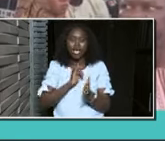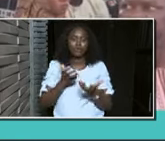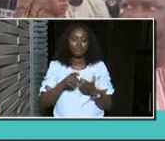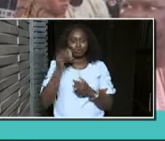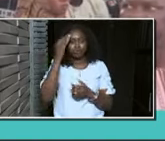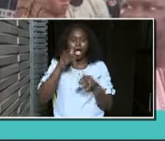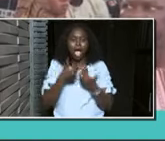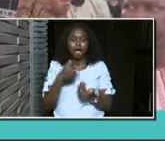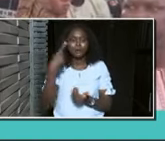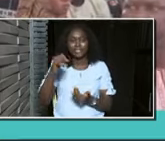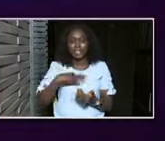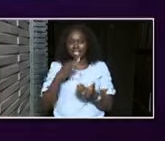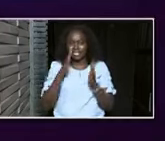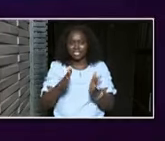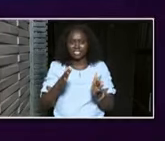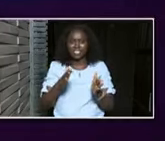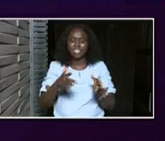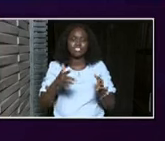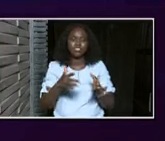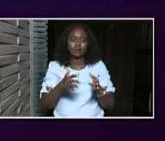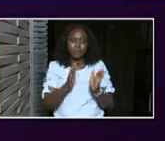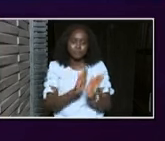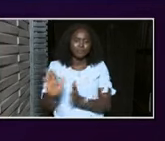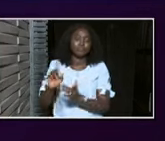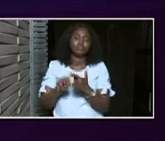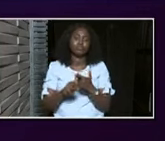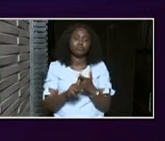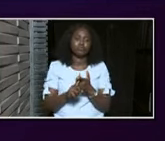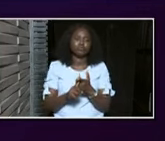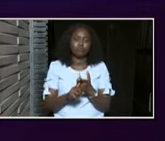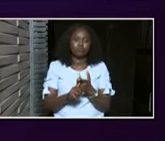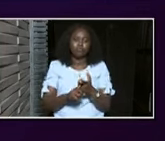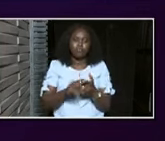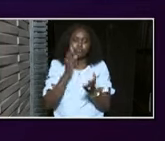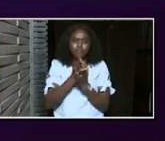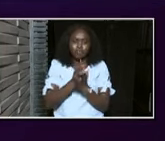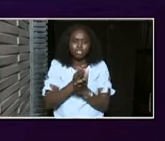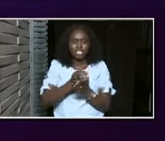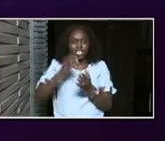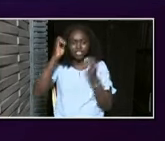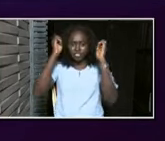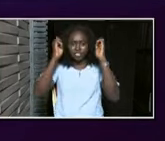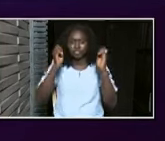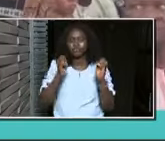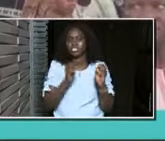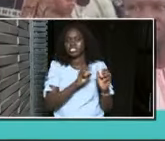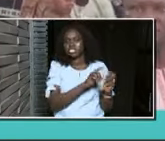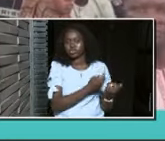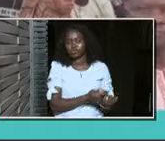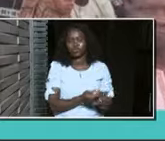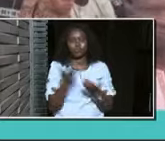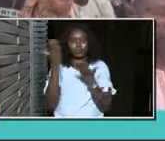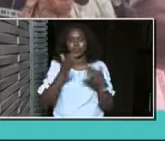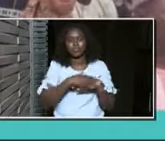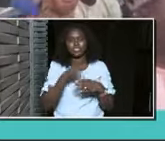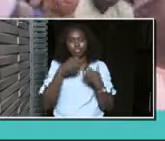the candidate intends to fund the education sector to bring back its lost glory. Thank you.